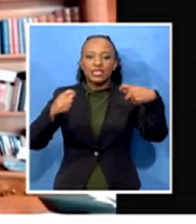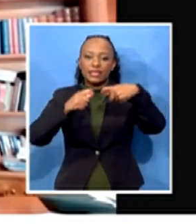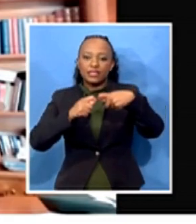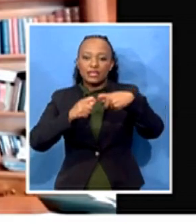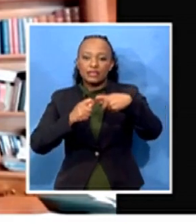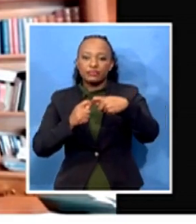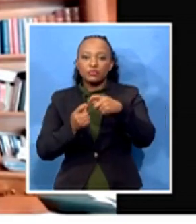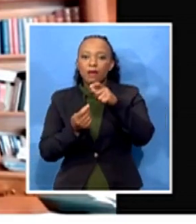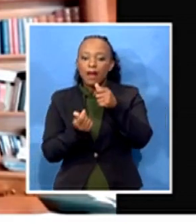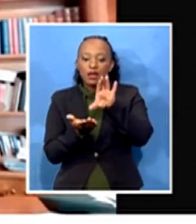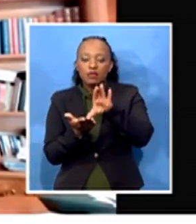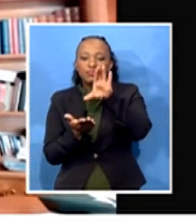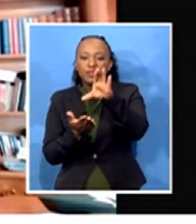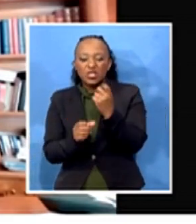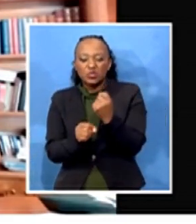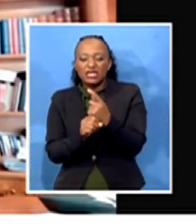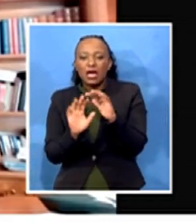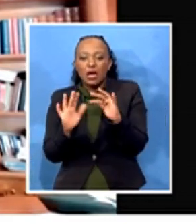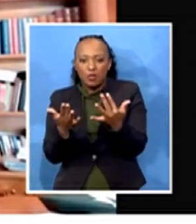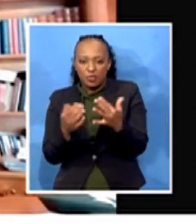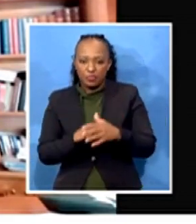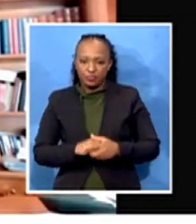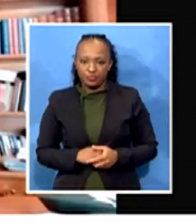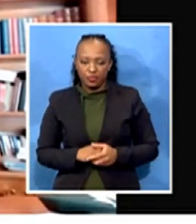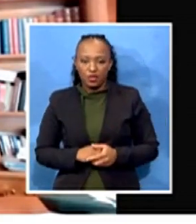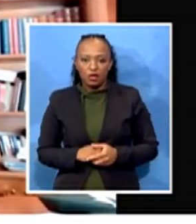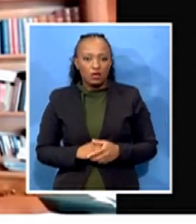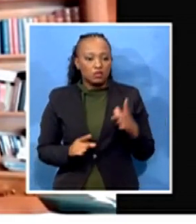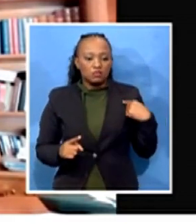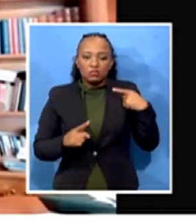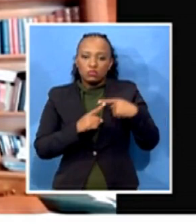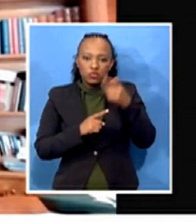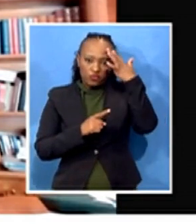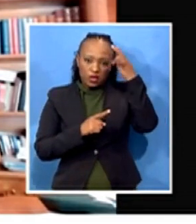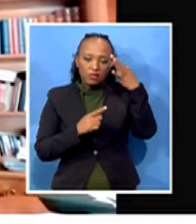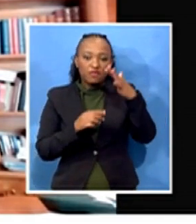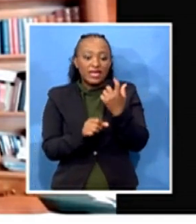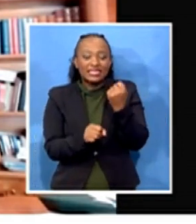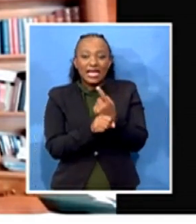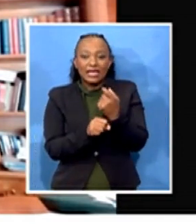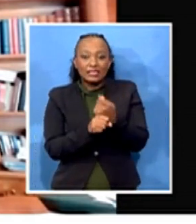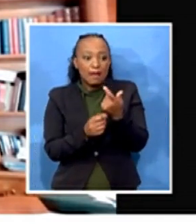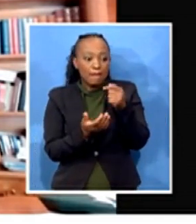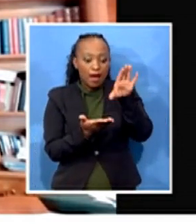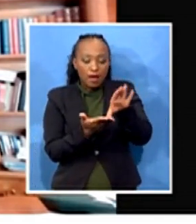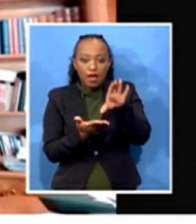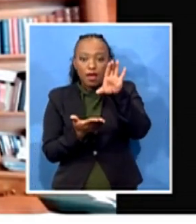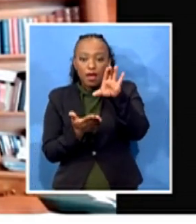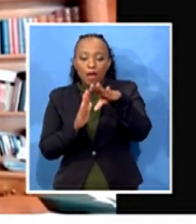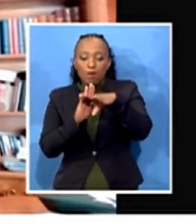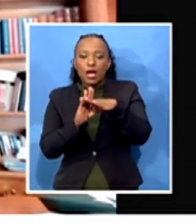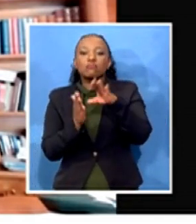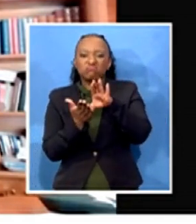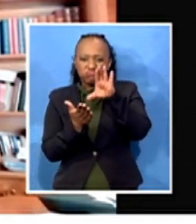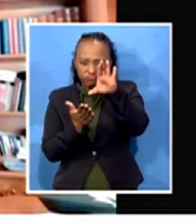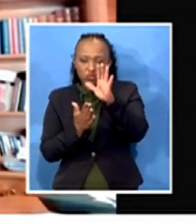substantially as a government in the taxi recapitalization program, as you well know, and will continue